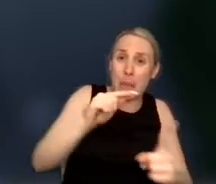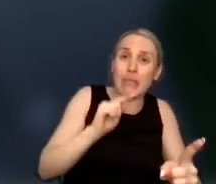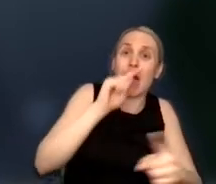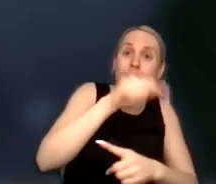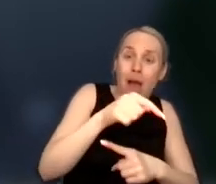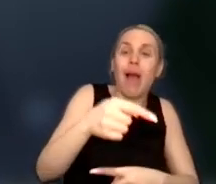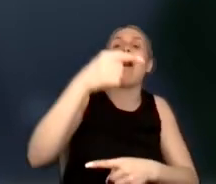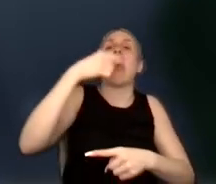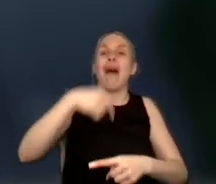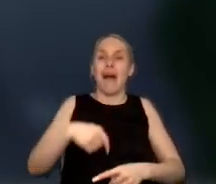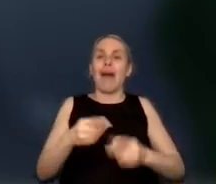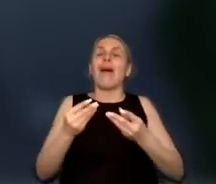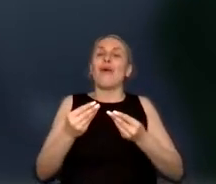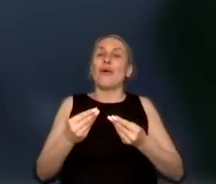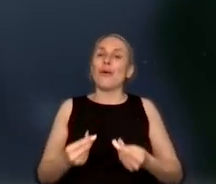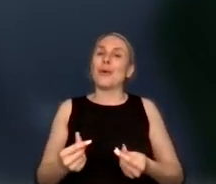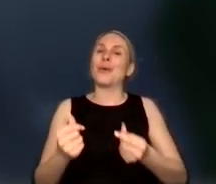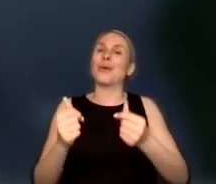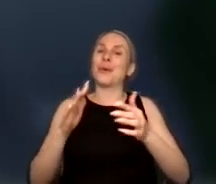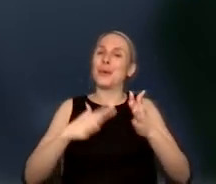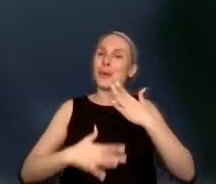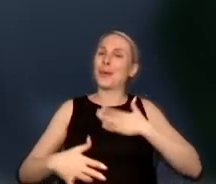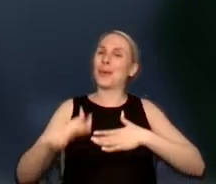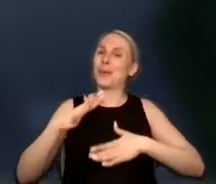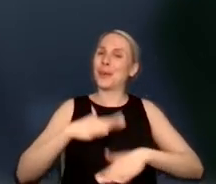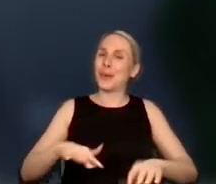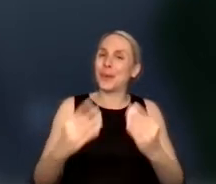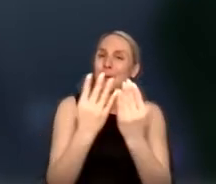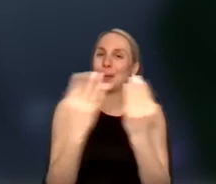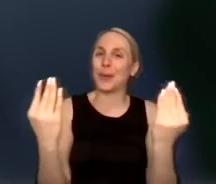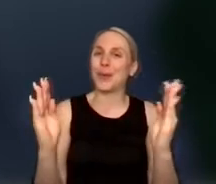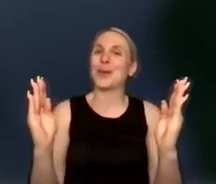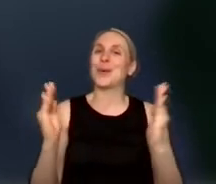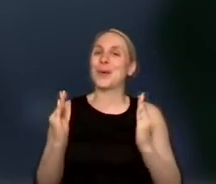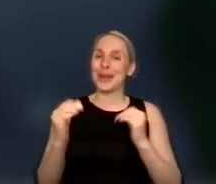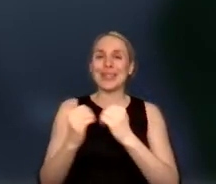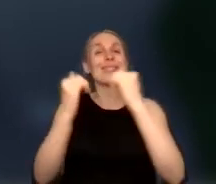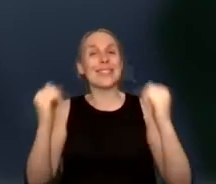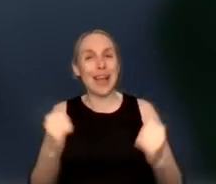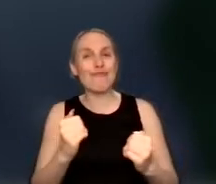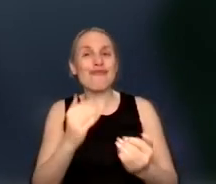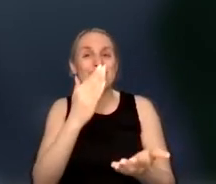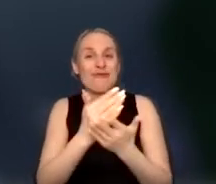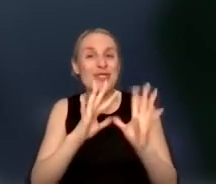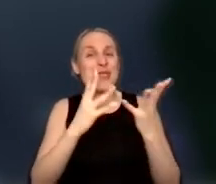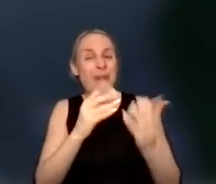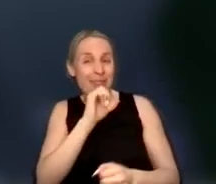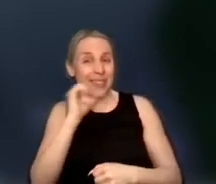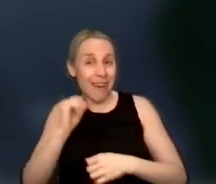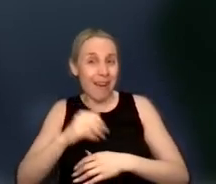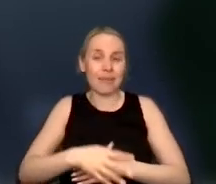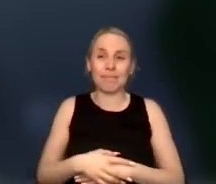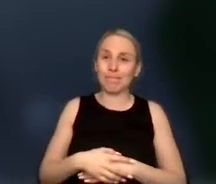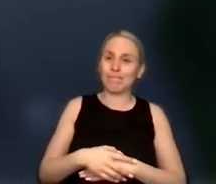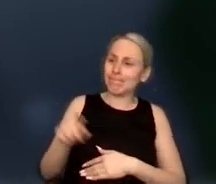actually, where it's like, yeah, it's like you're kind of in this little space. Yeah. Circle. Not in the real world, which is nice. Someone also